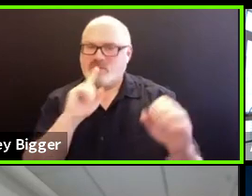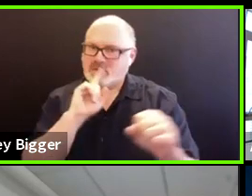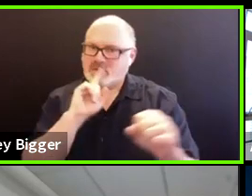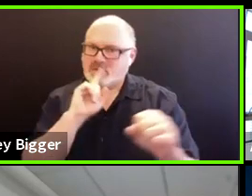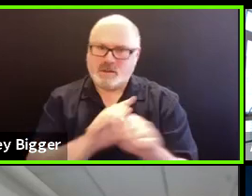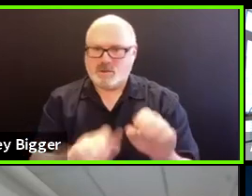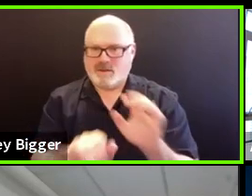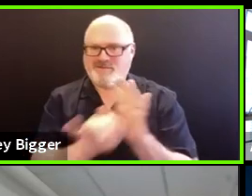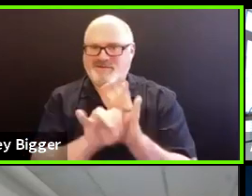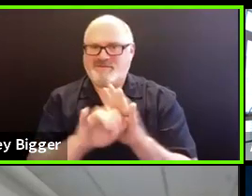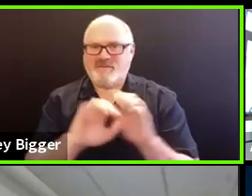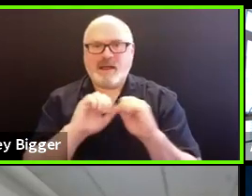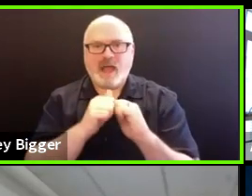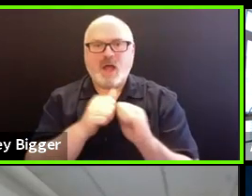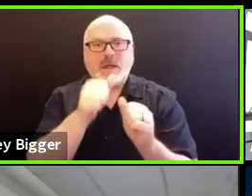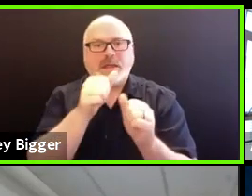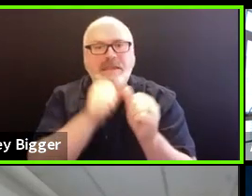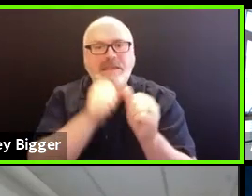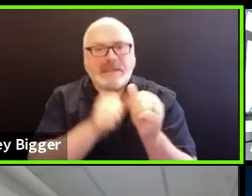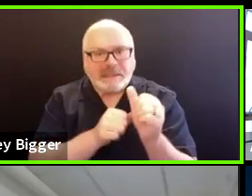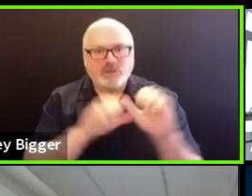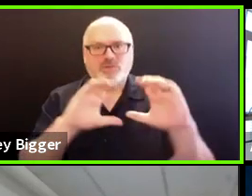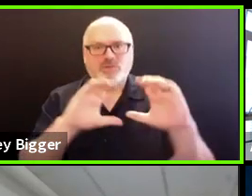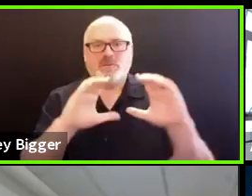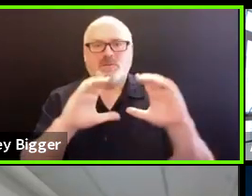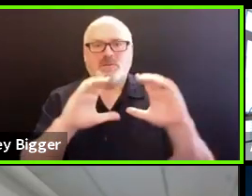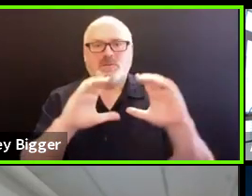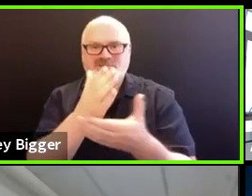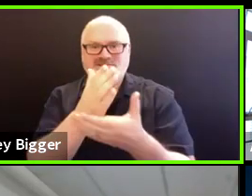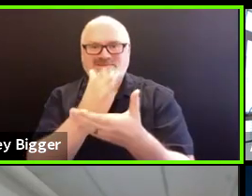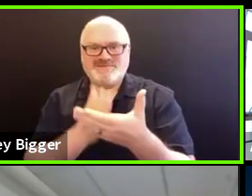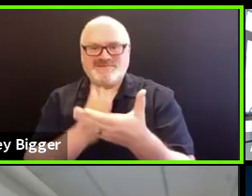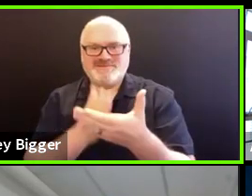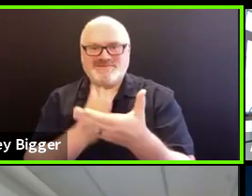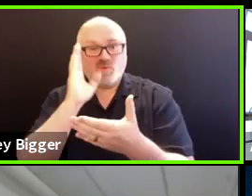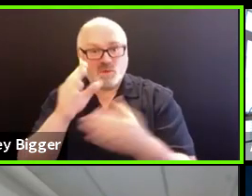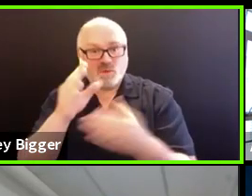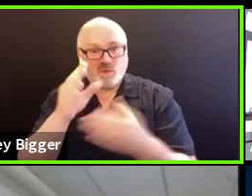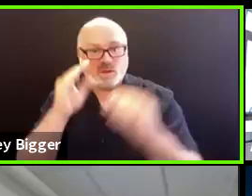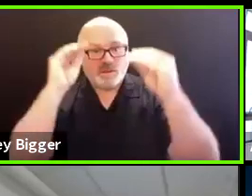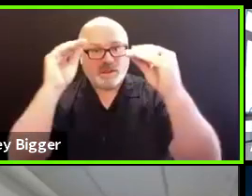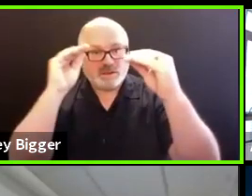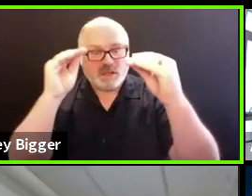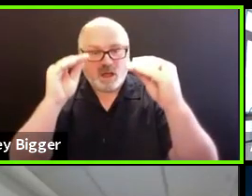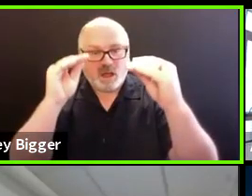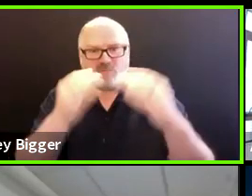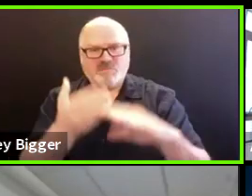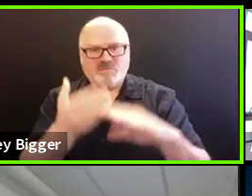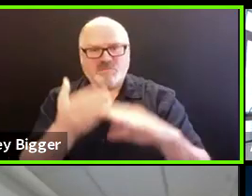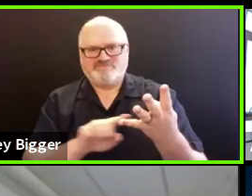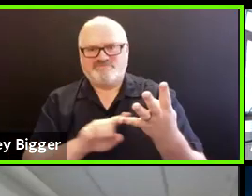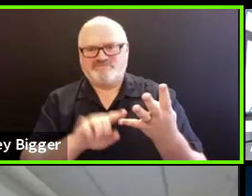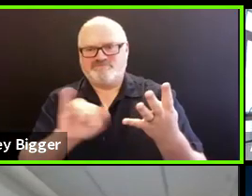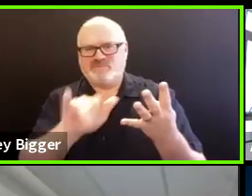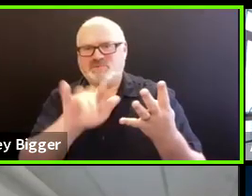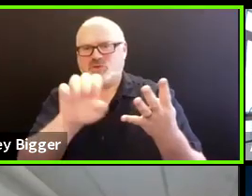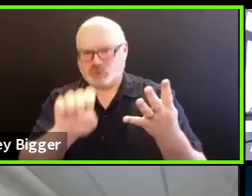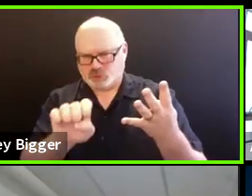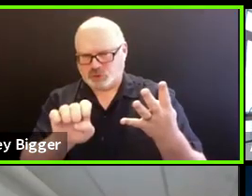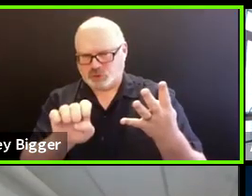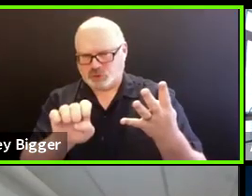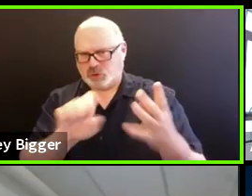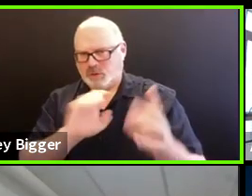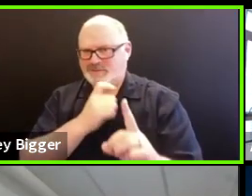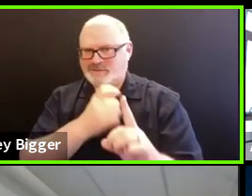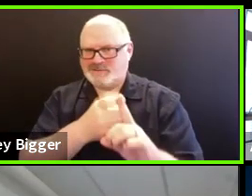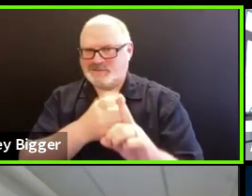identifying how every one of our class sections will be taught by the end of June. And so we've assigned those